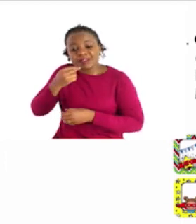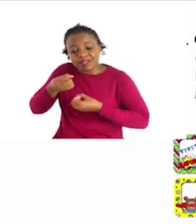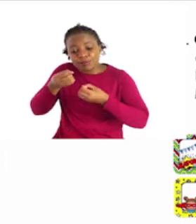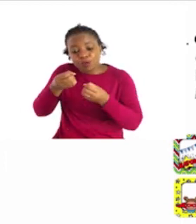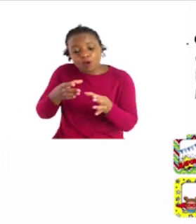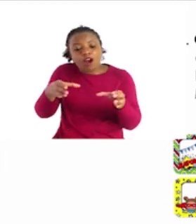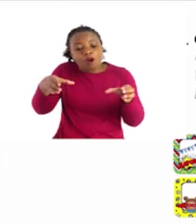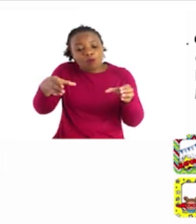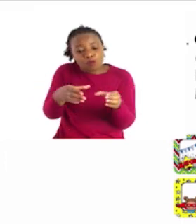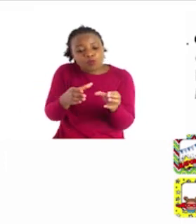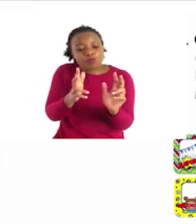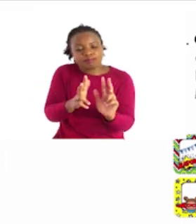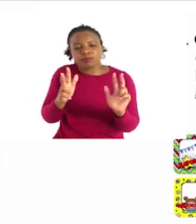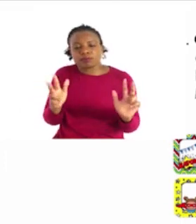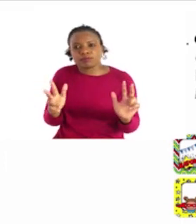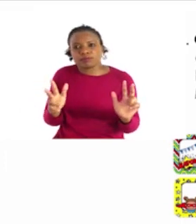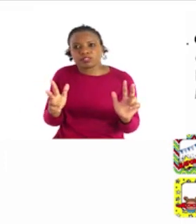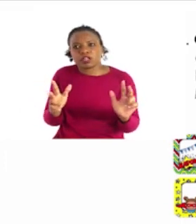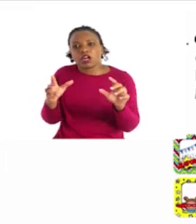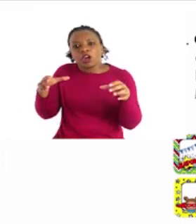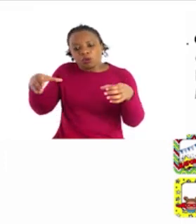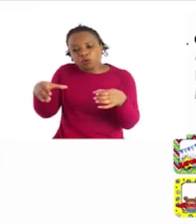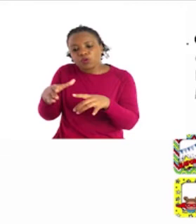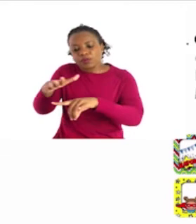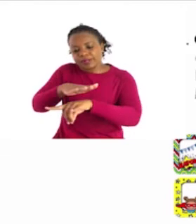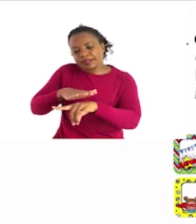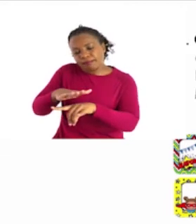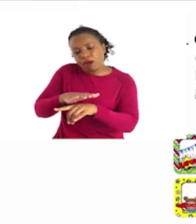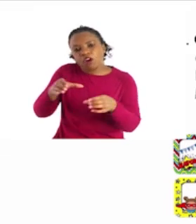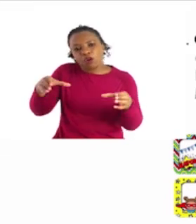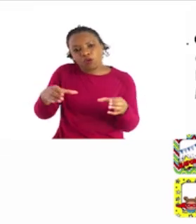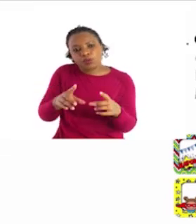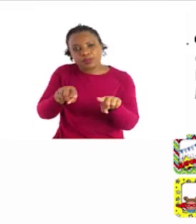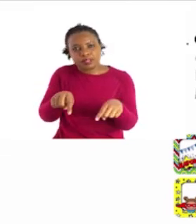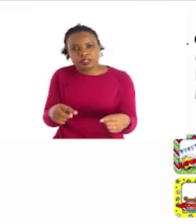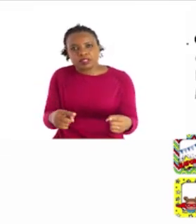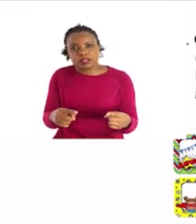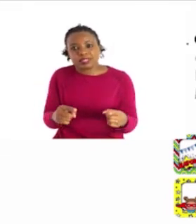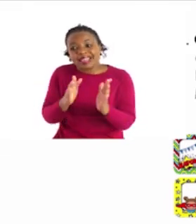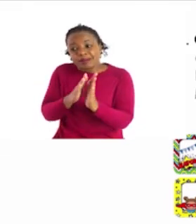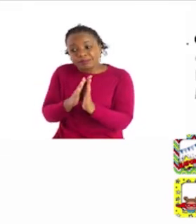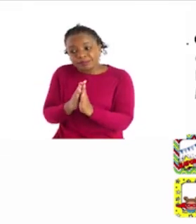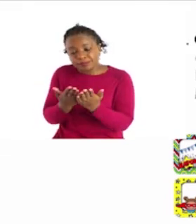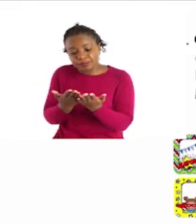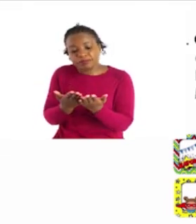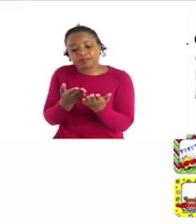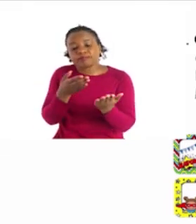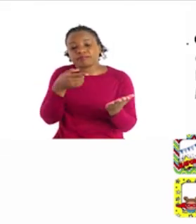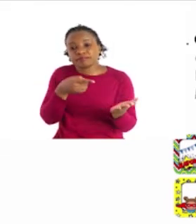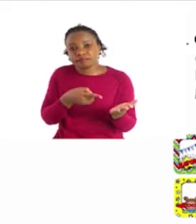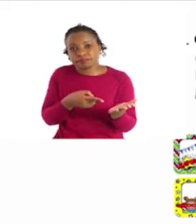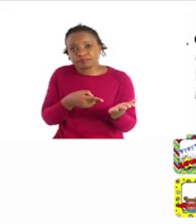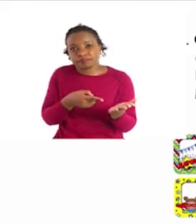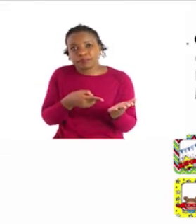names a group of people, animals, or objects. Now, in your book, you can see we